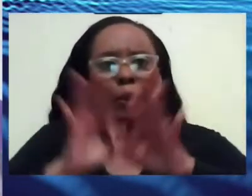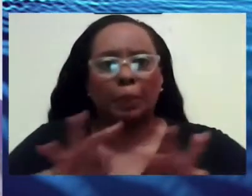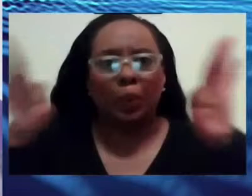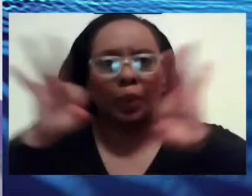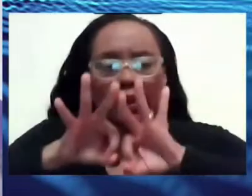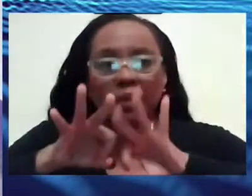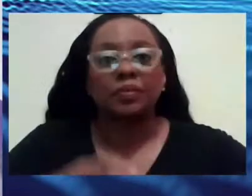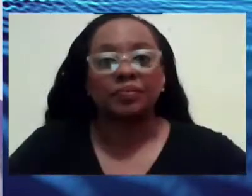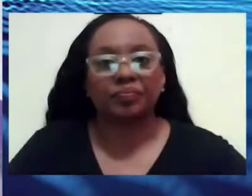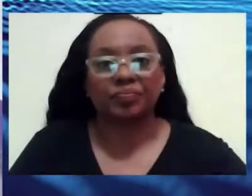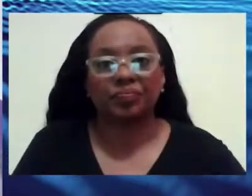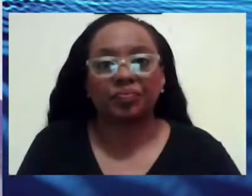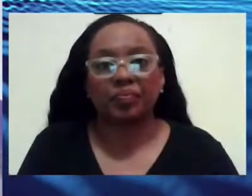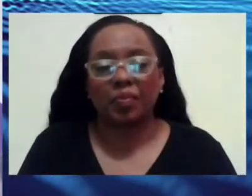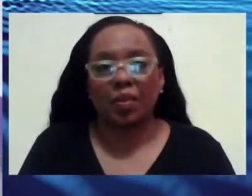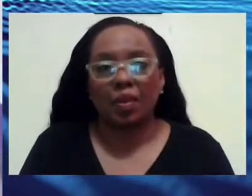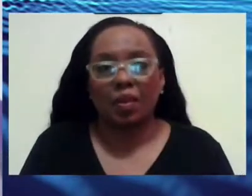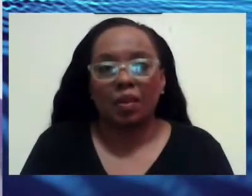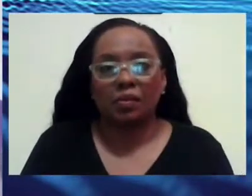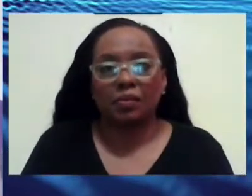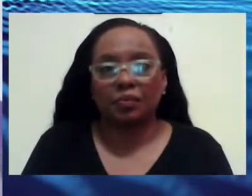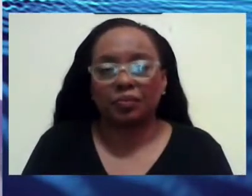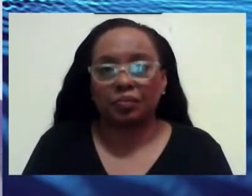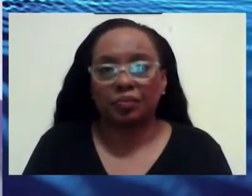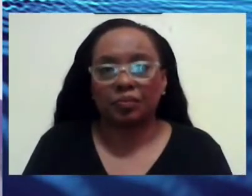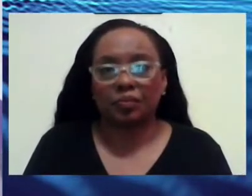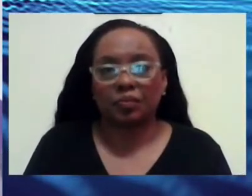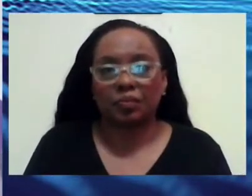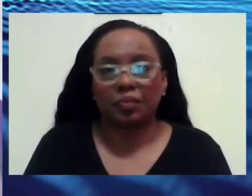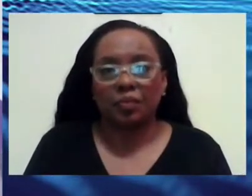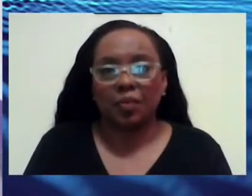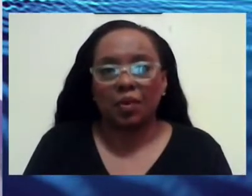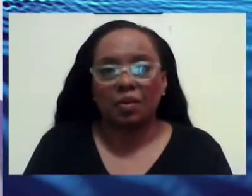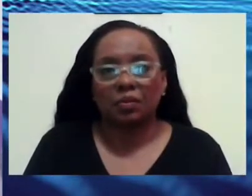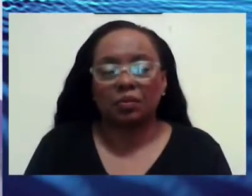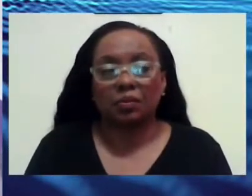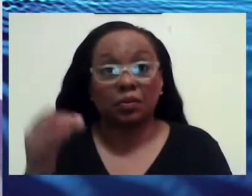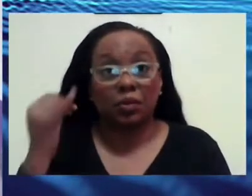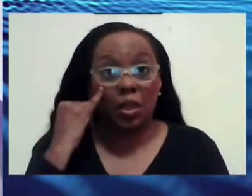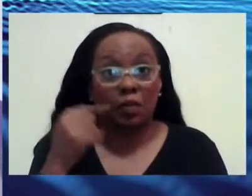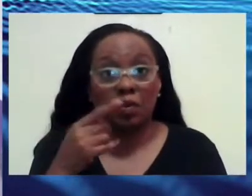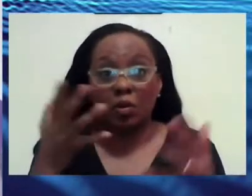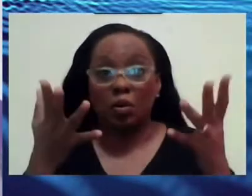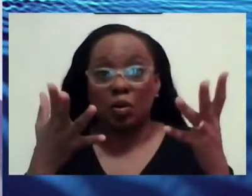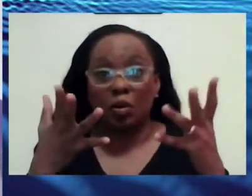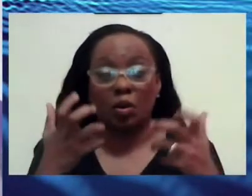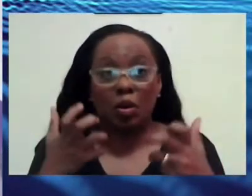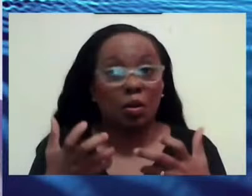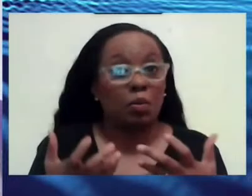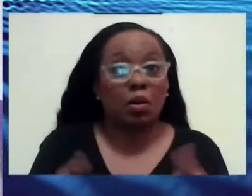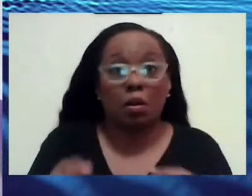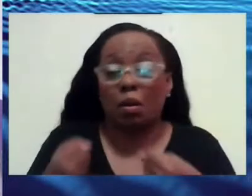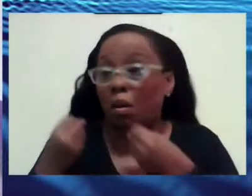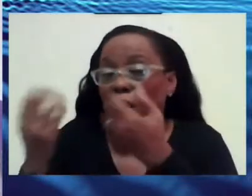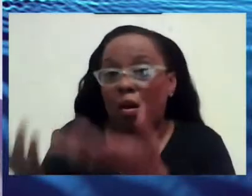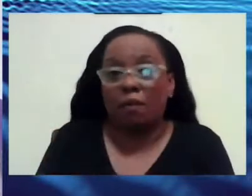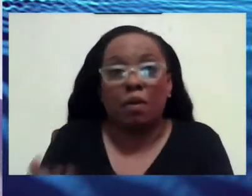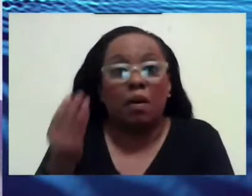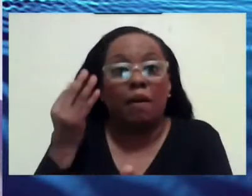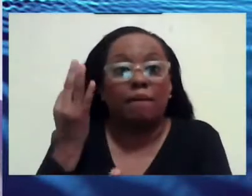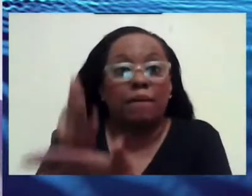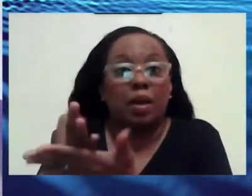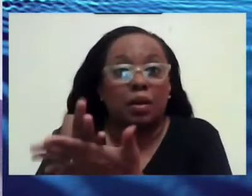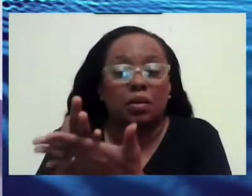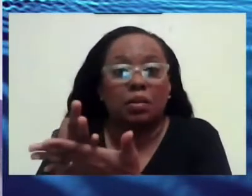So we're encouraging you that if this is an option for you, you can provide financial resources. The government of